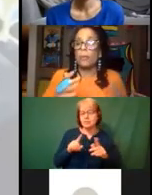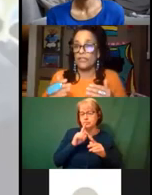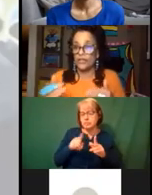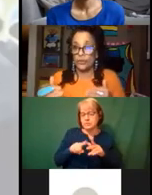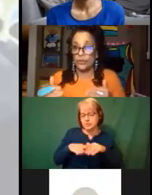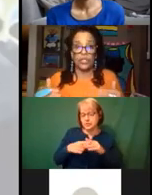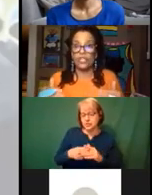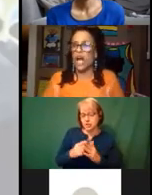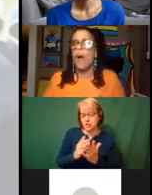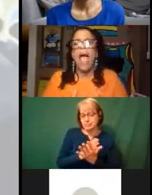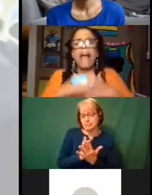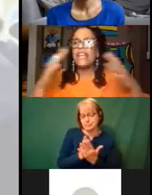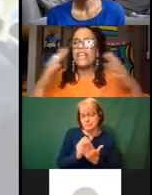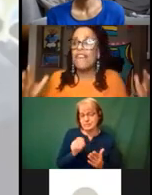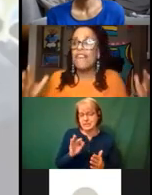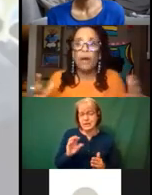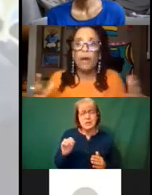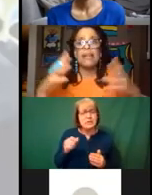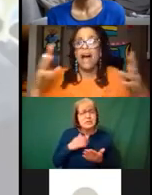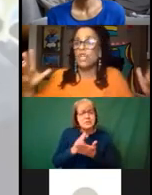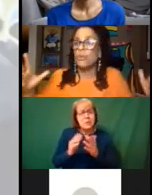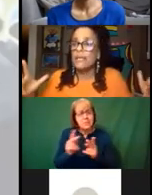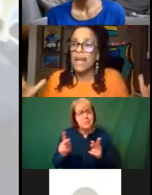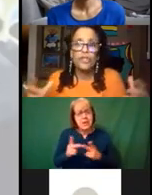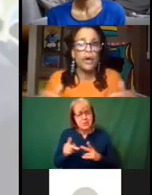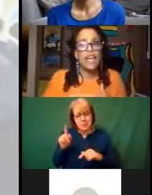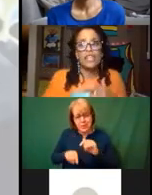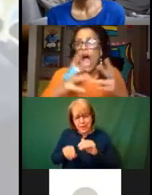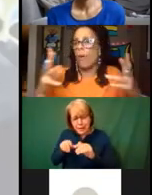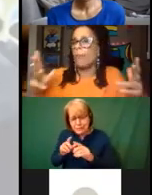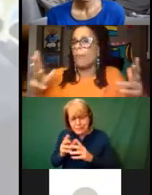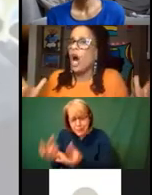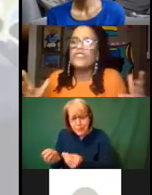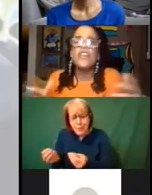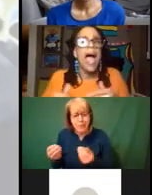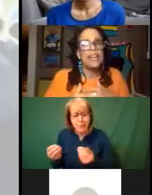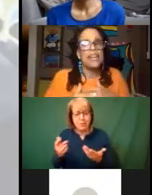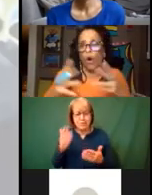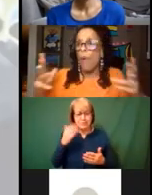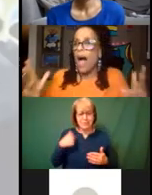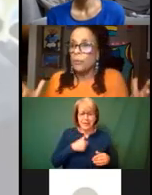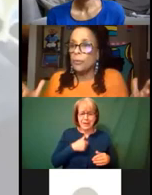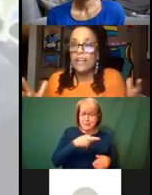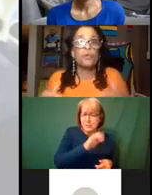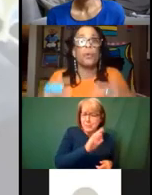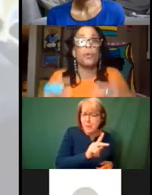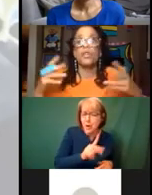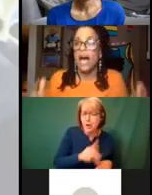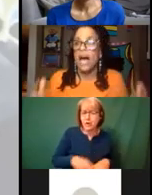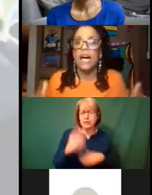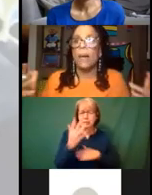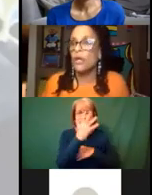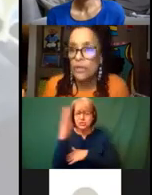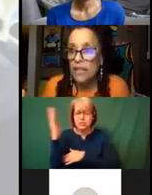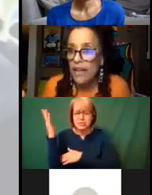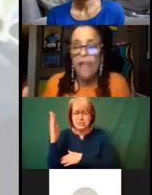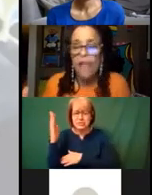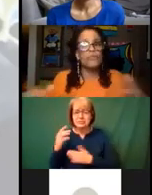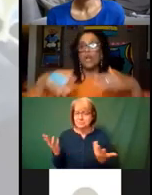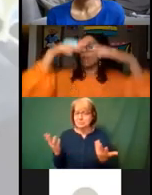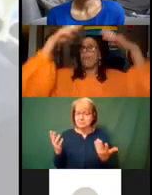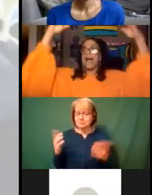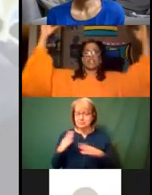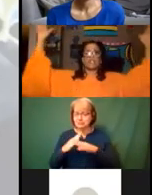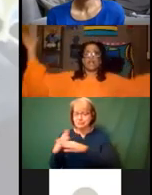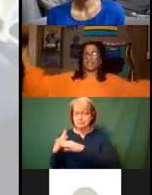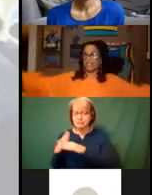there are places you couldn't go. And the environment and non-human nature and our parks and our wild places were not immune to that. There was